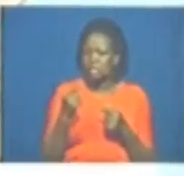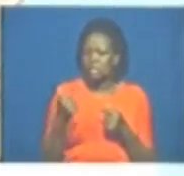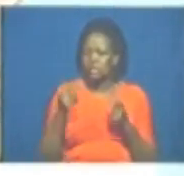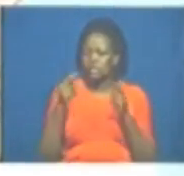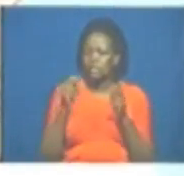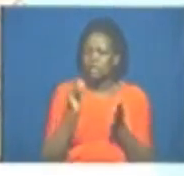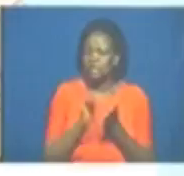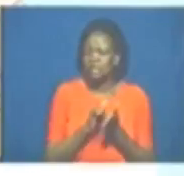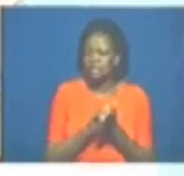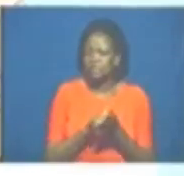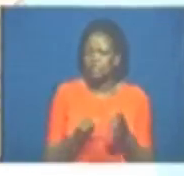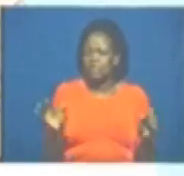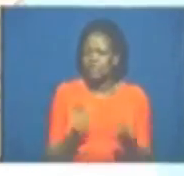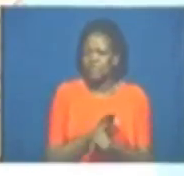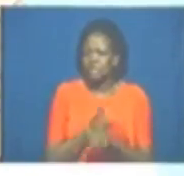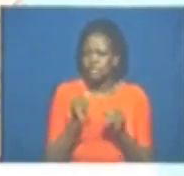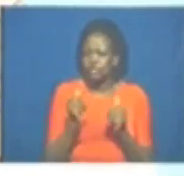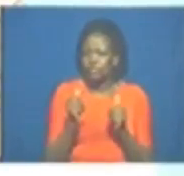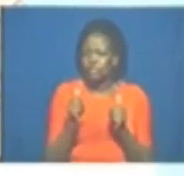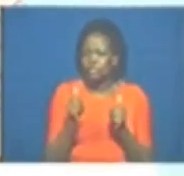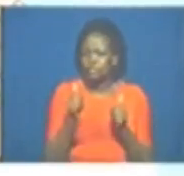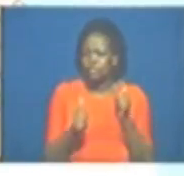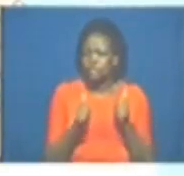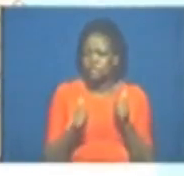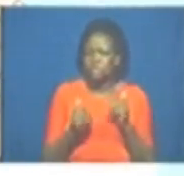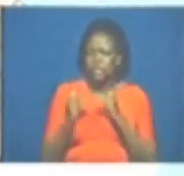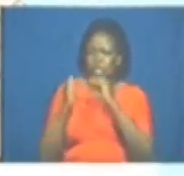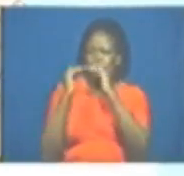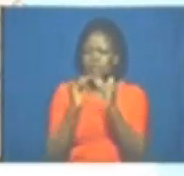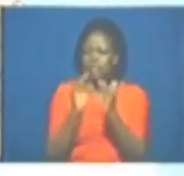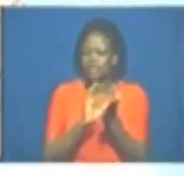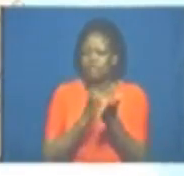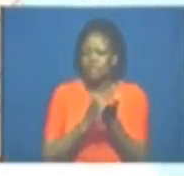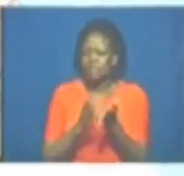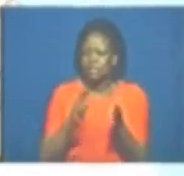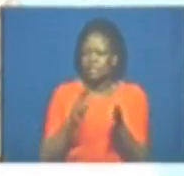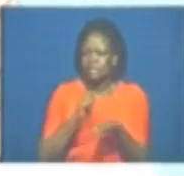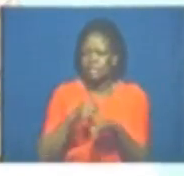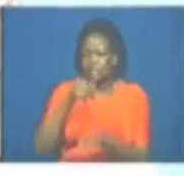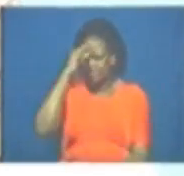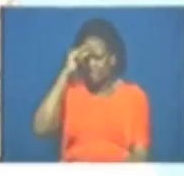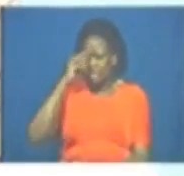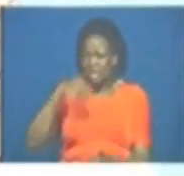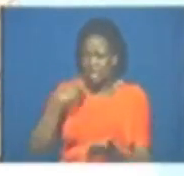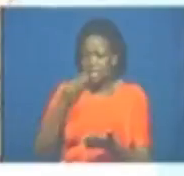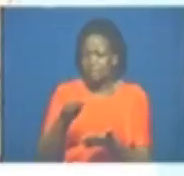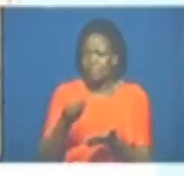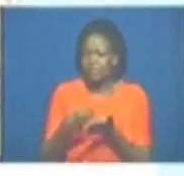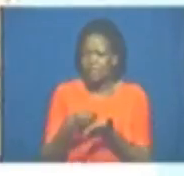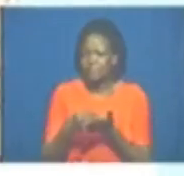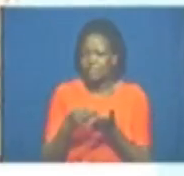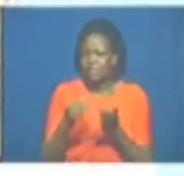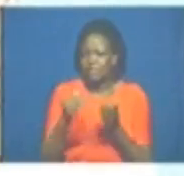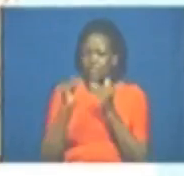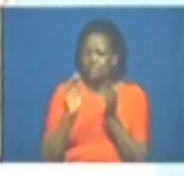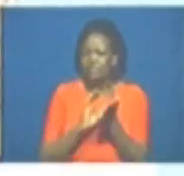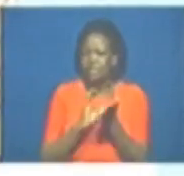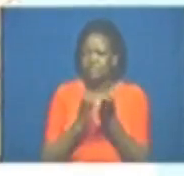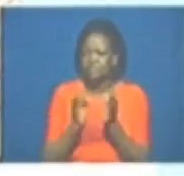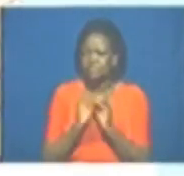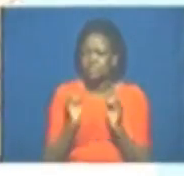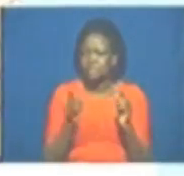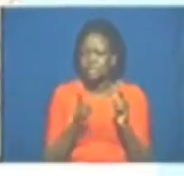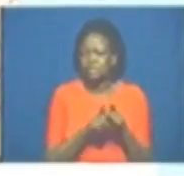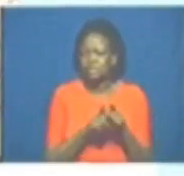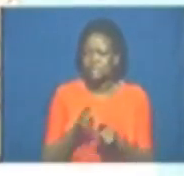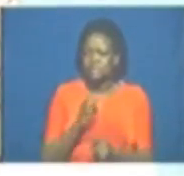been fully addressed is the equalization fund. You know, the national government has not released money for the equalization fund, and the senators are sleeping